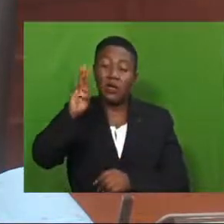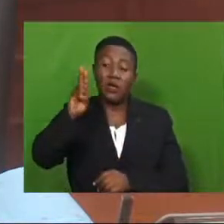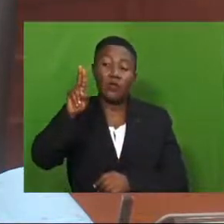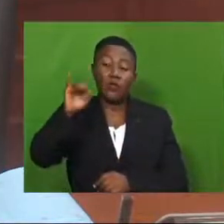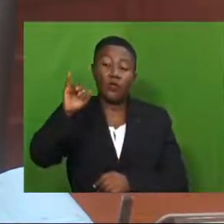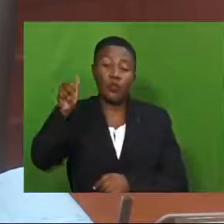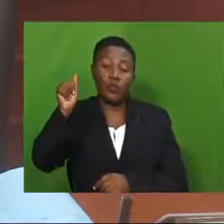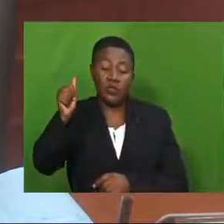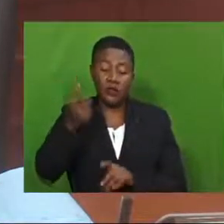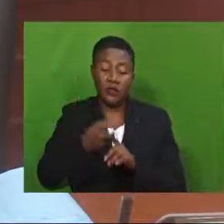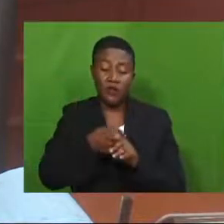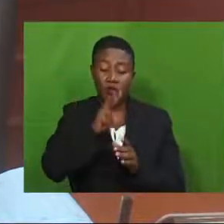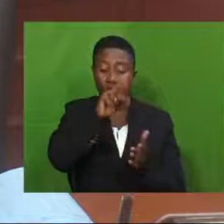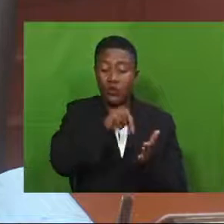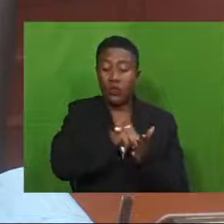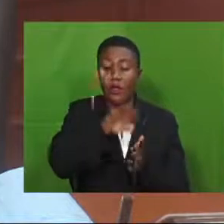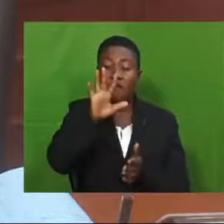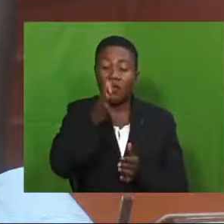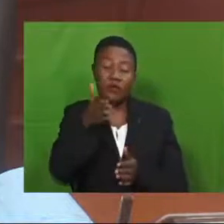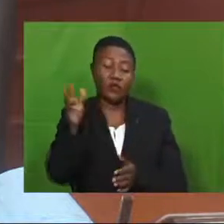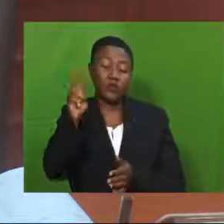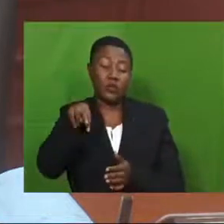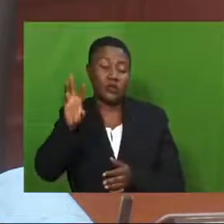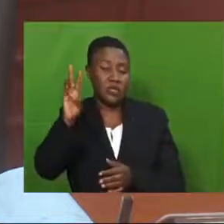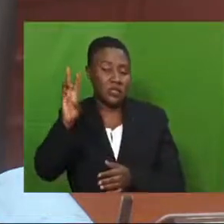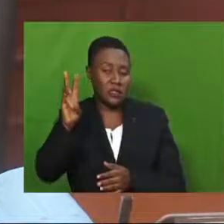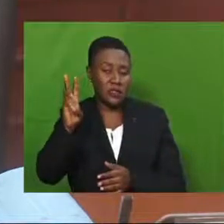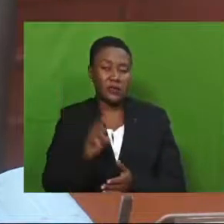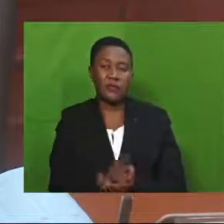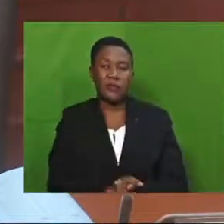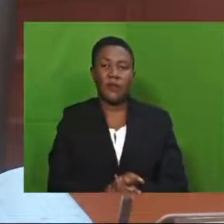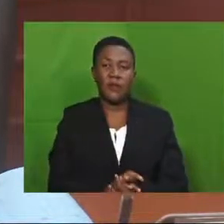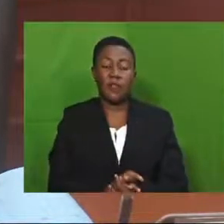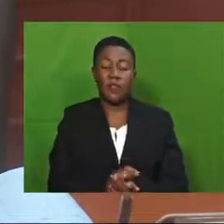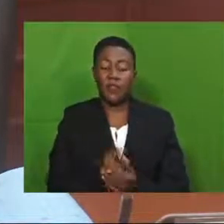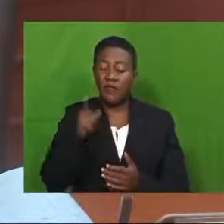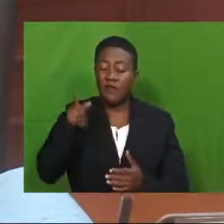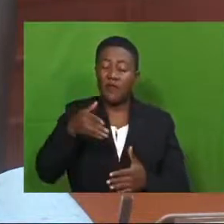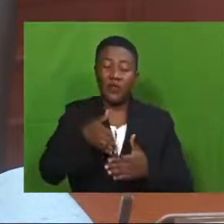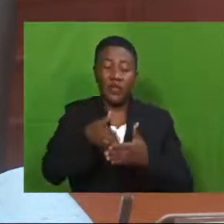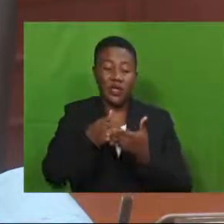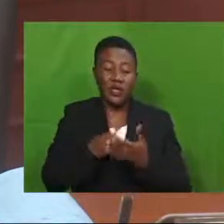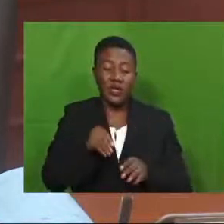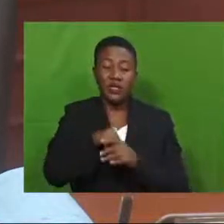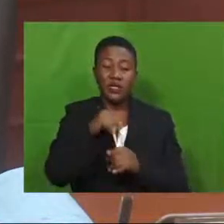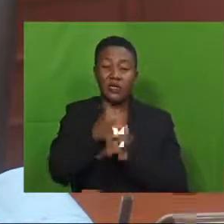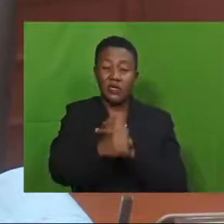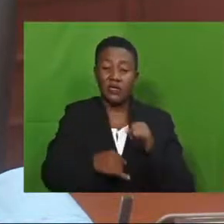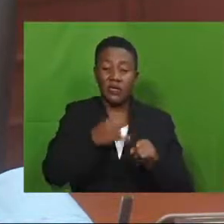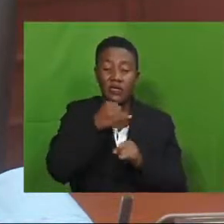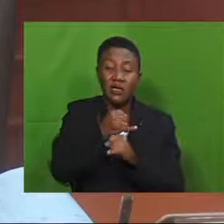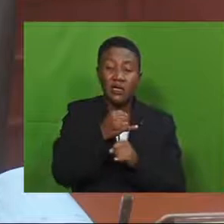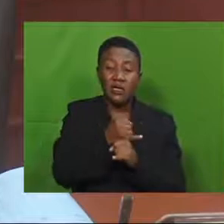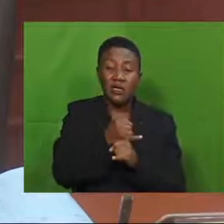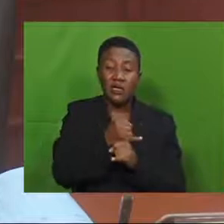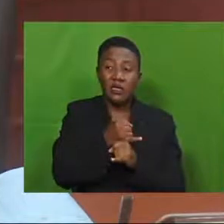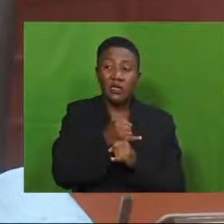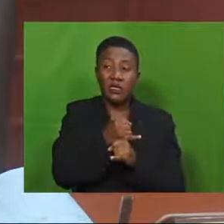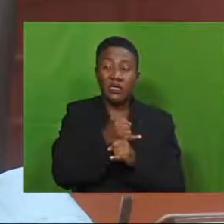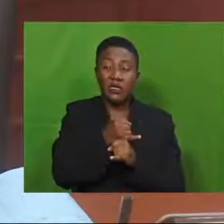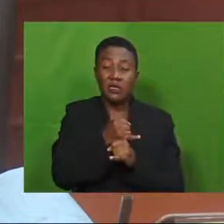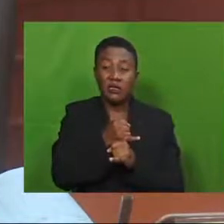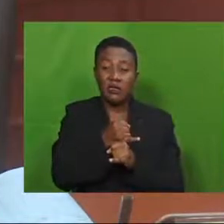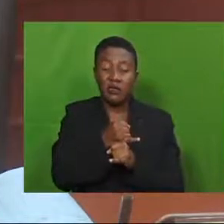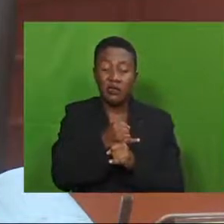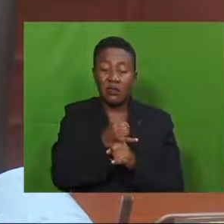to 2006. He was a leader in the International Evaluation Movement, having been founding